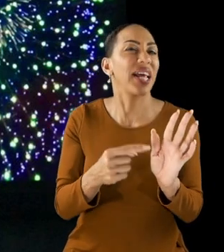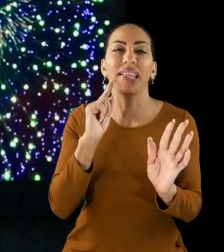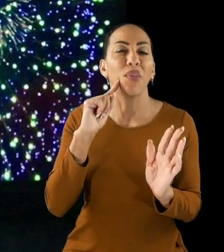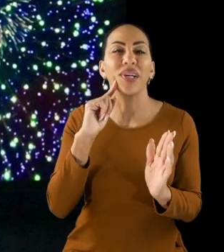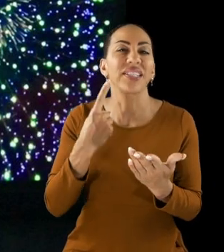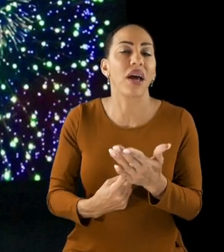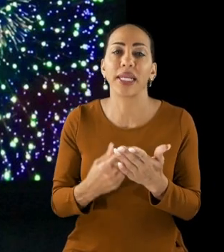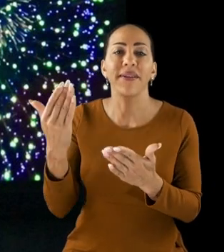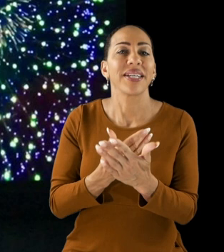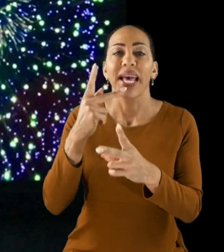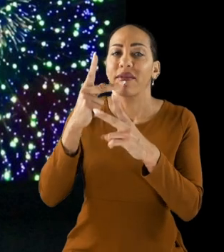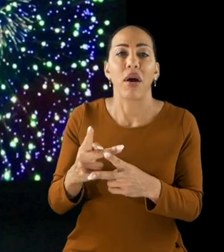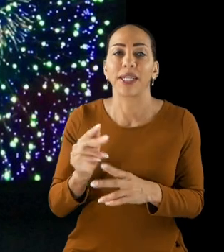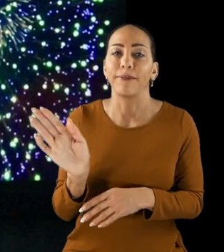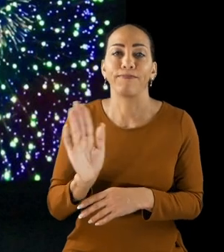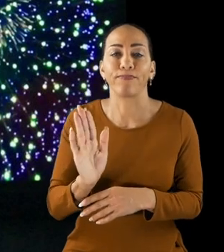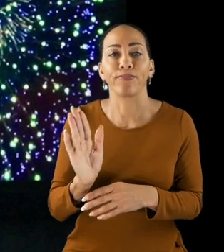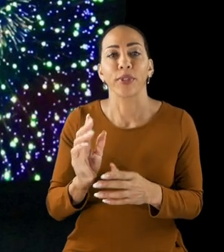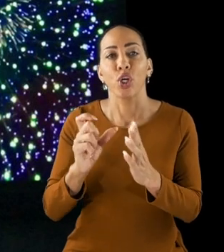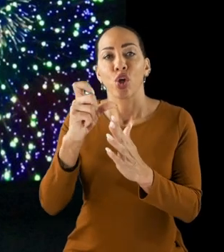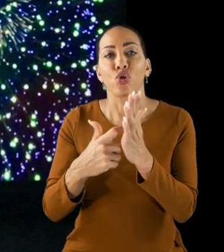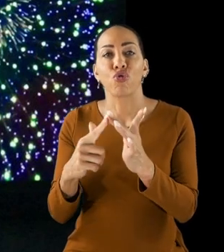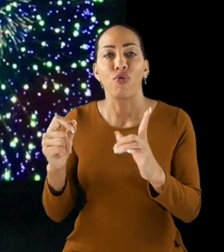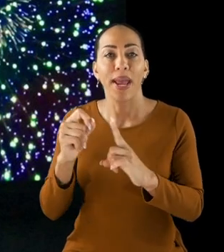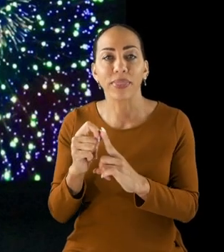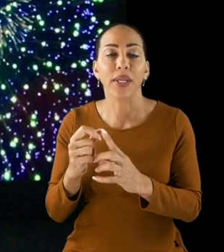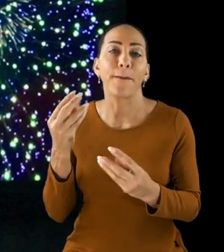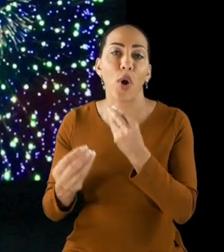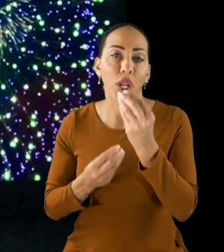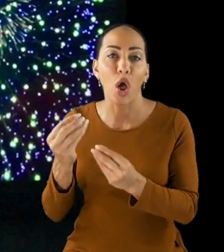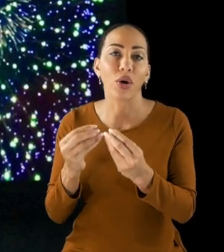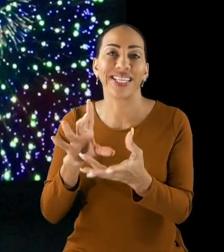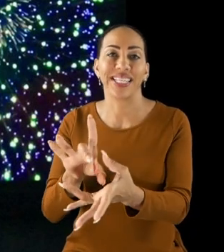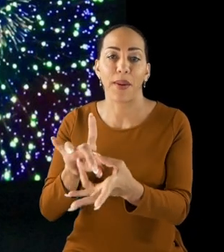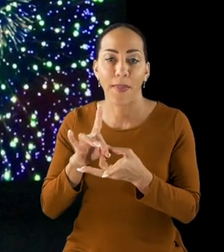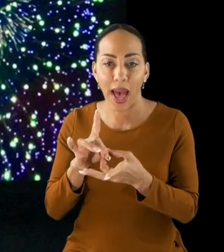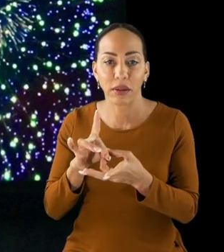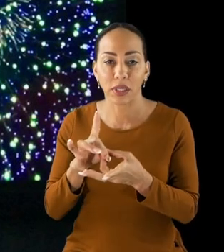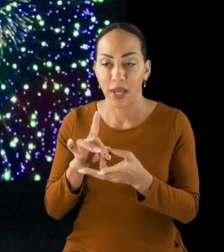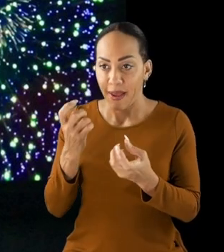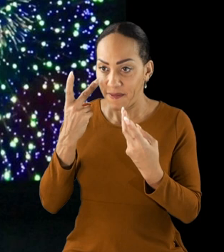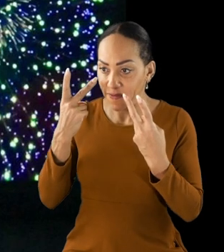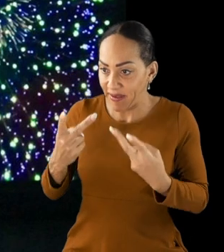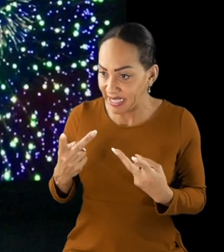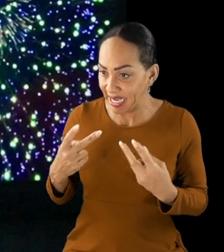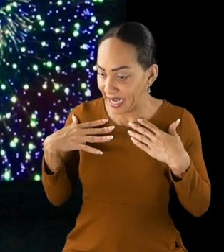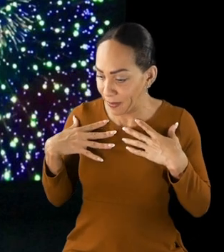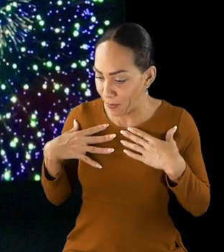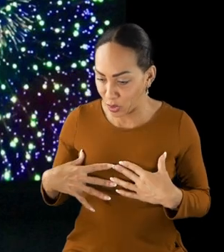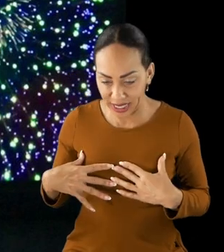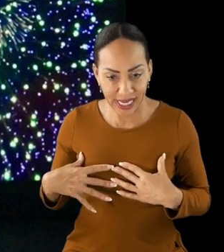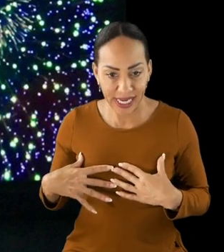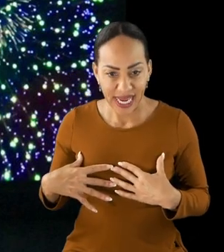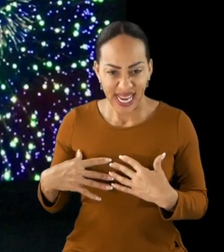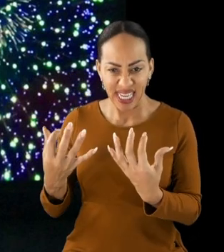project. Because the Crip Monologues is very much about reclaiming the ways in which the visibly disabled body is